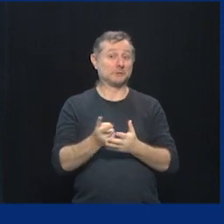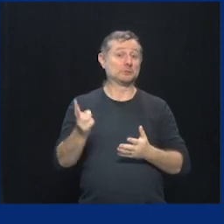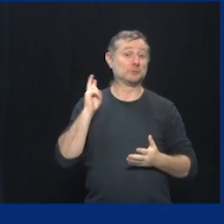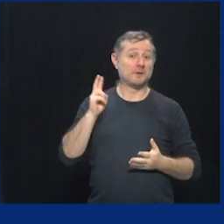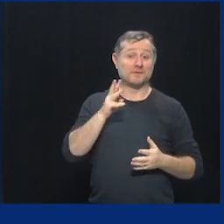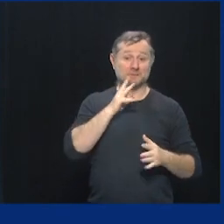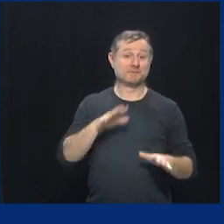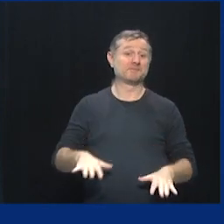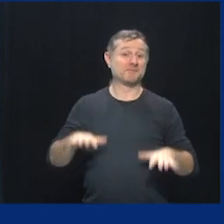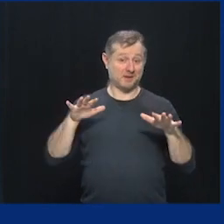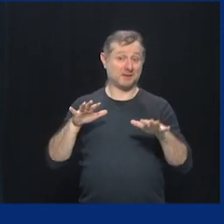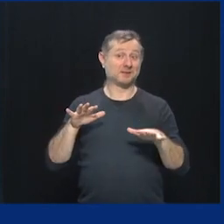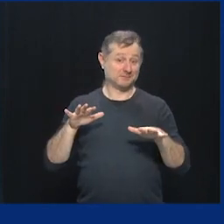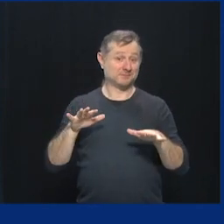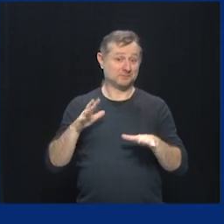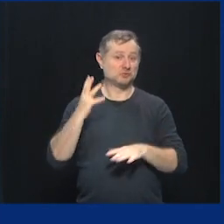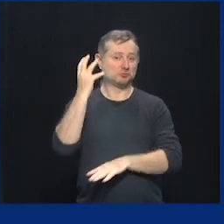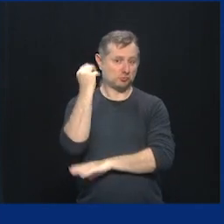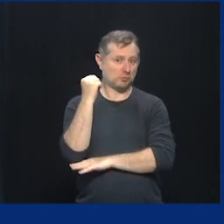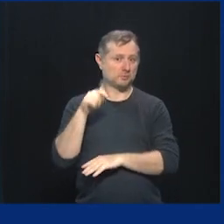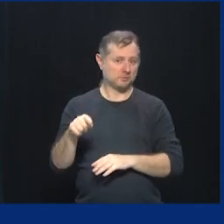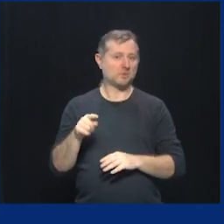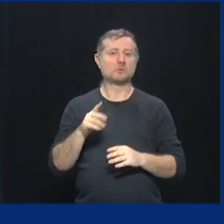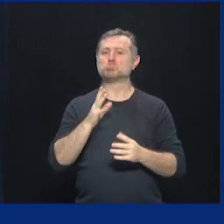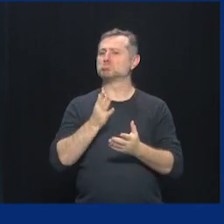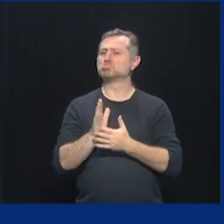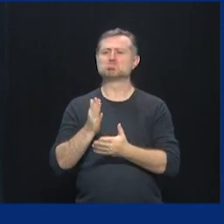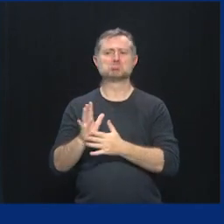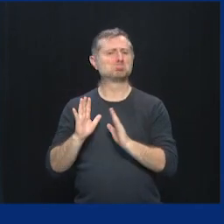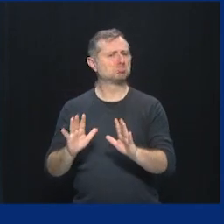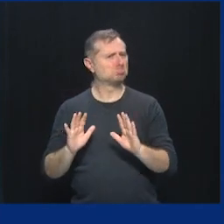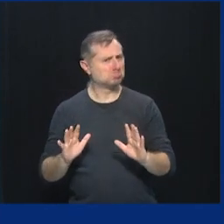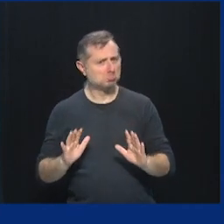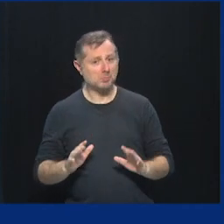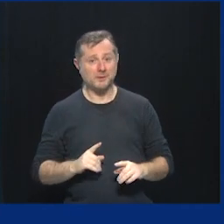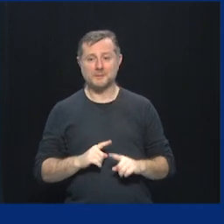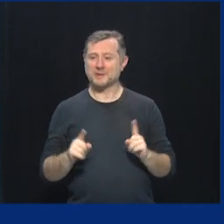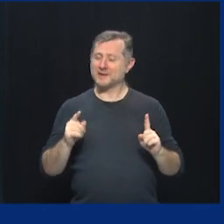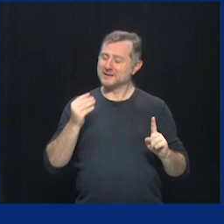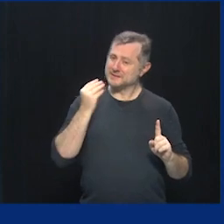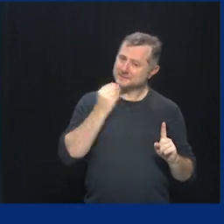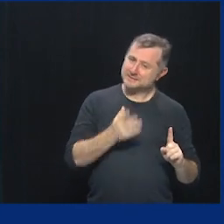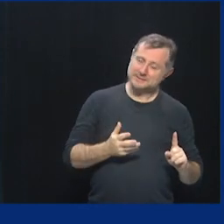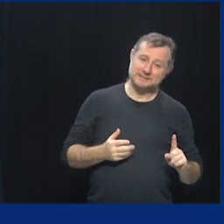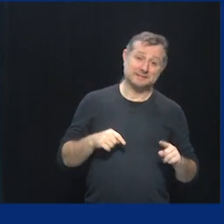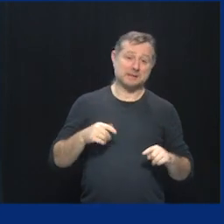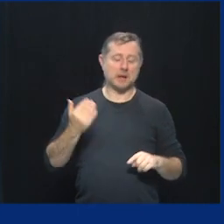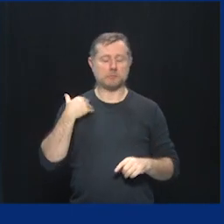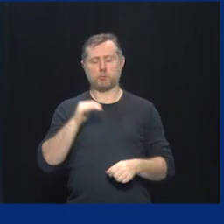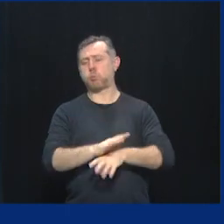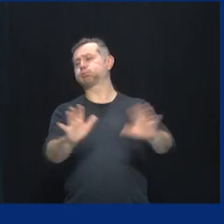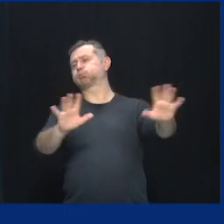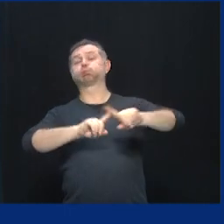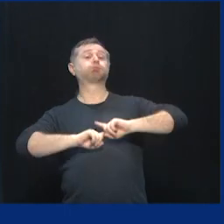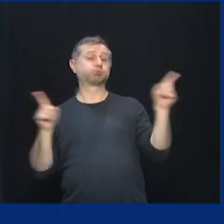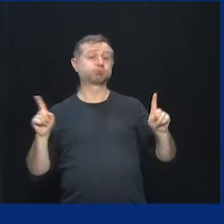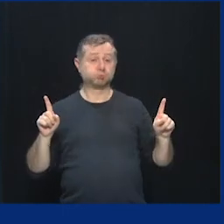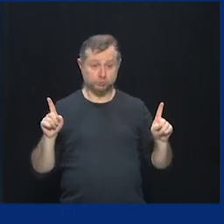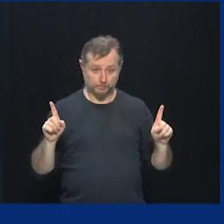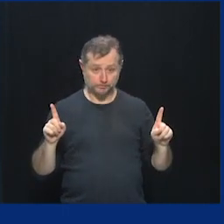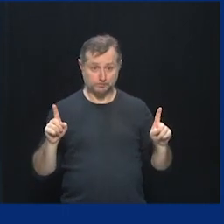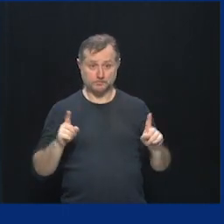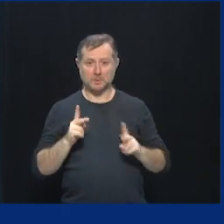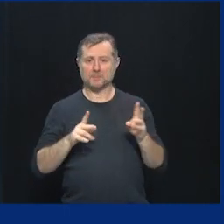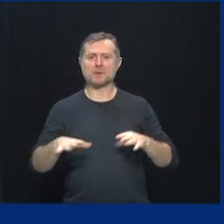record breaker, we were okay. This was different. And the loss of lives are